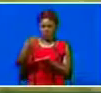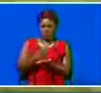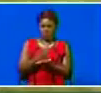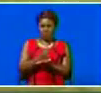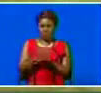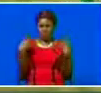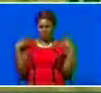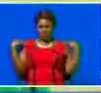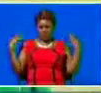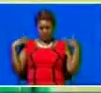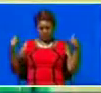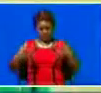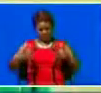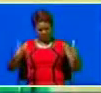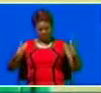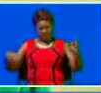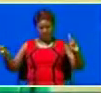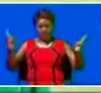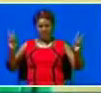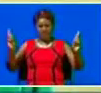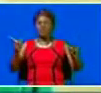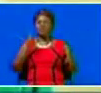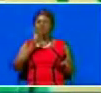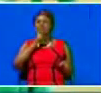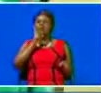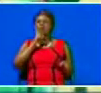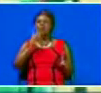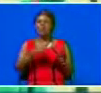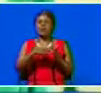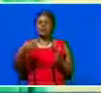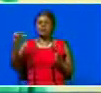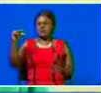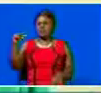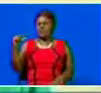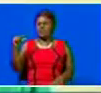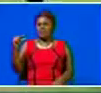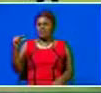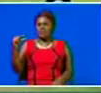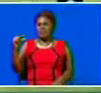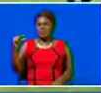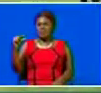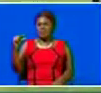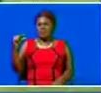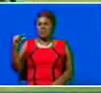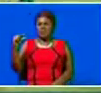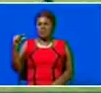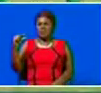good preparations, and we are ready for tomorrow's match against Equatorial Guinea.